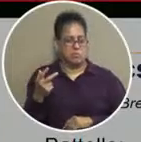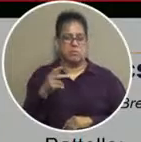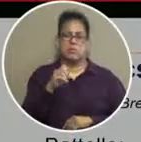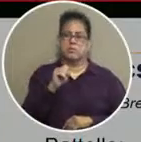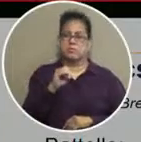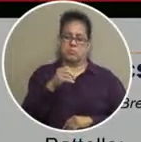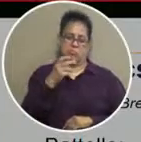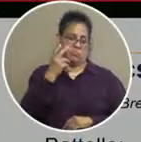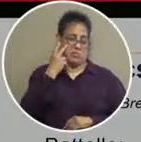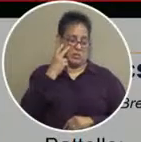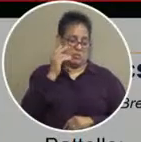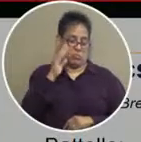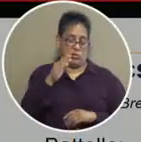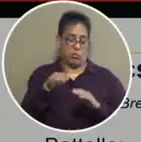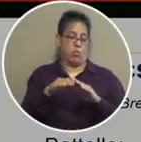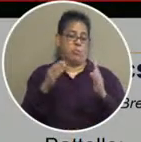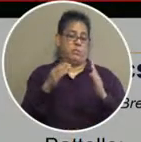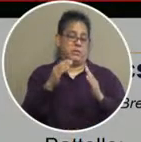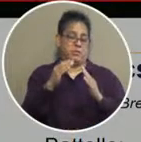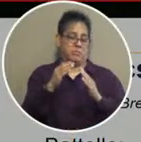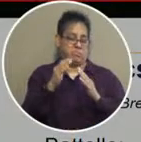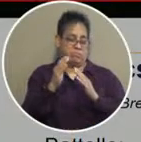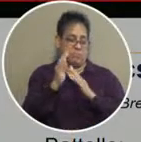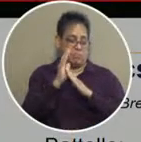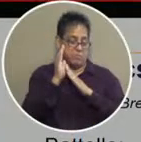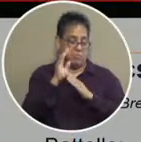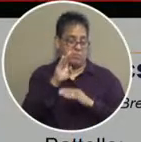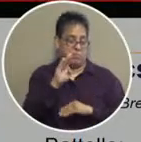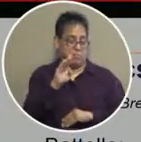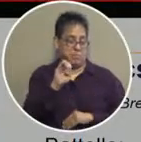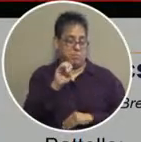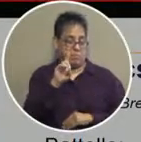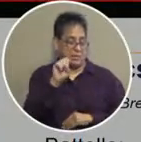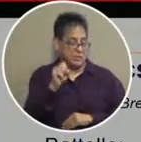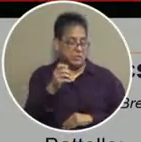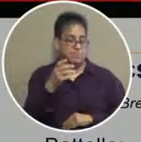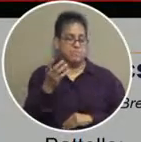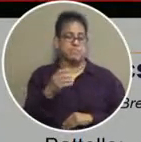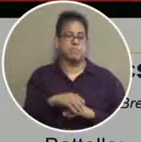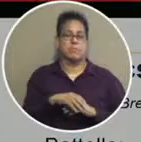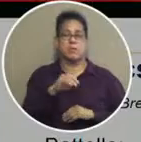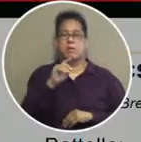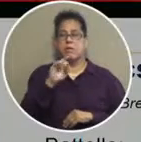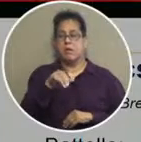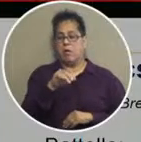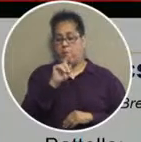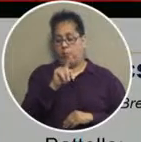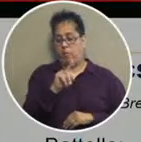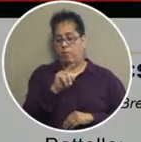to open up beds for you. That has been one of the